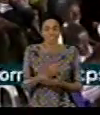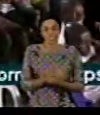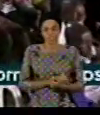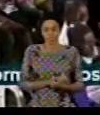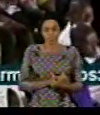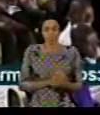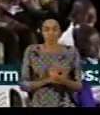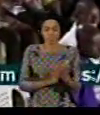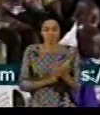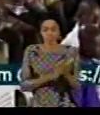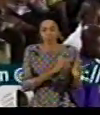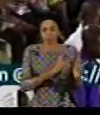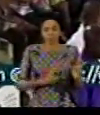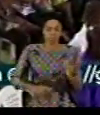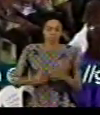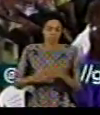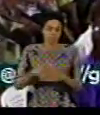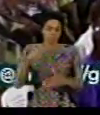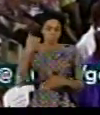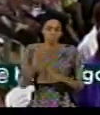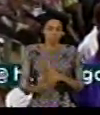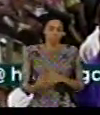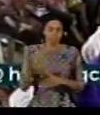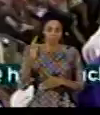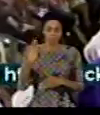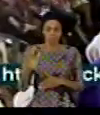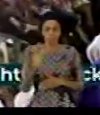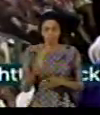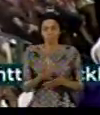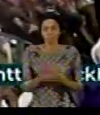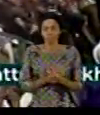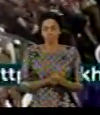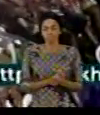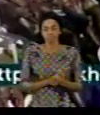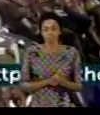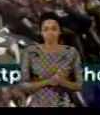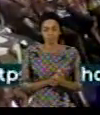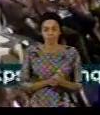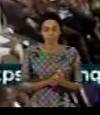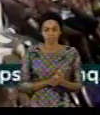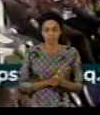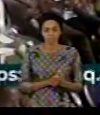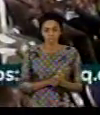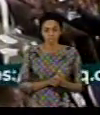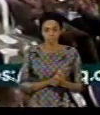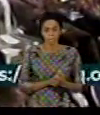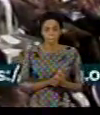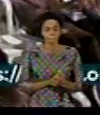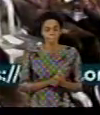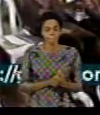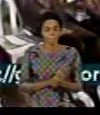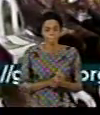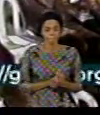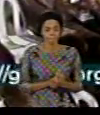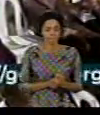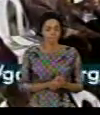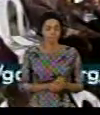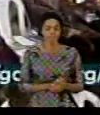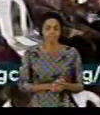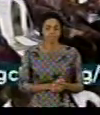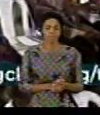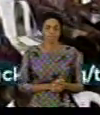Next testifier, please. Can you give us a little song while that is coming on?